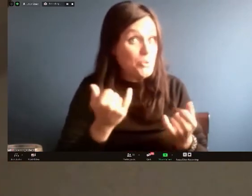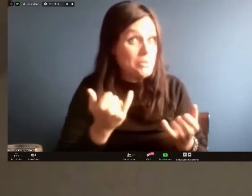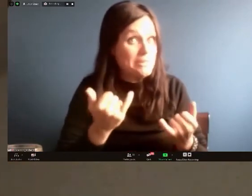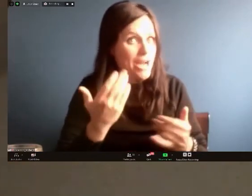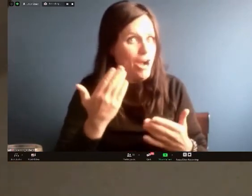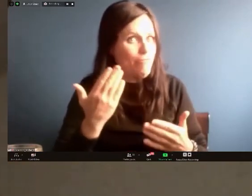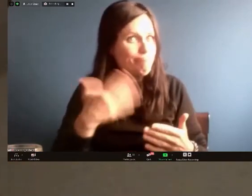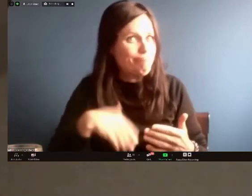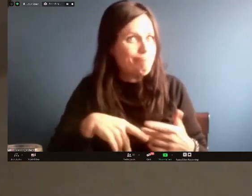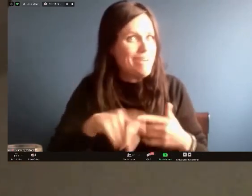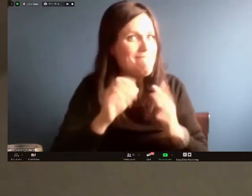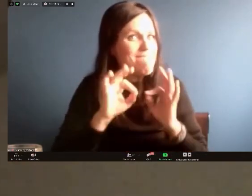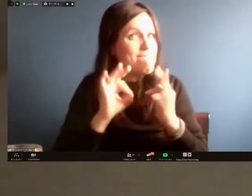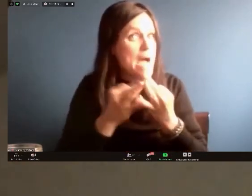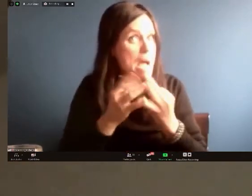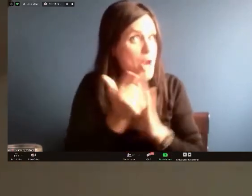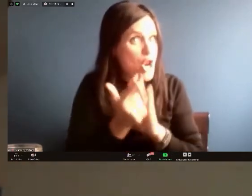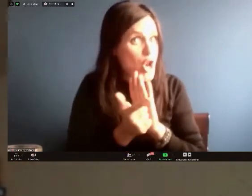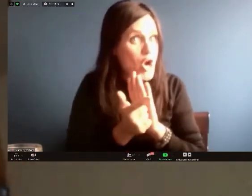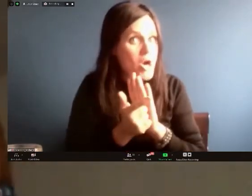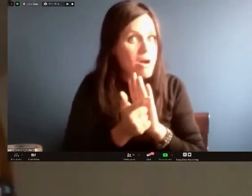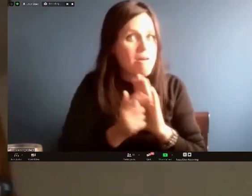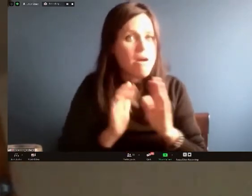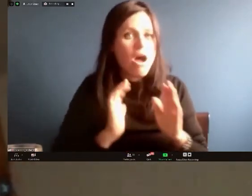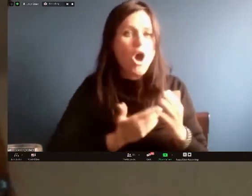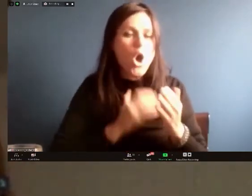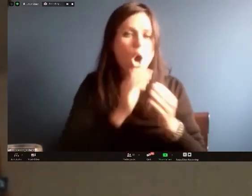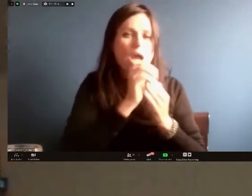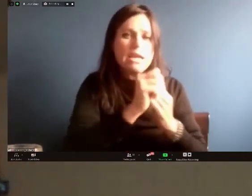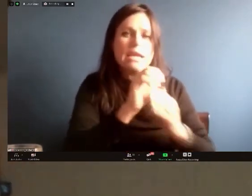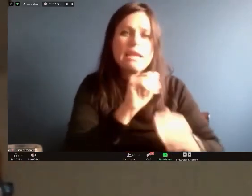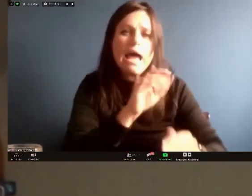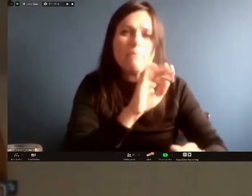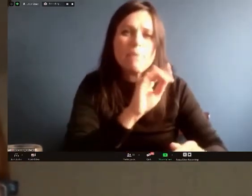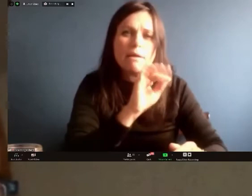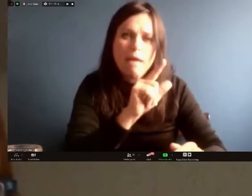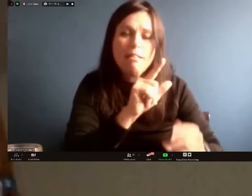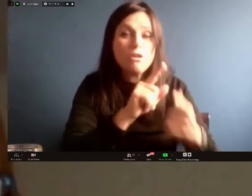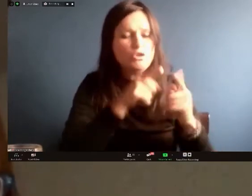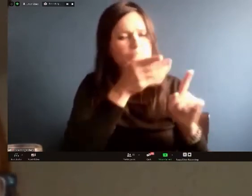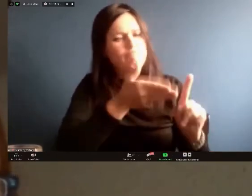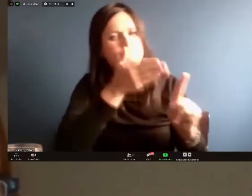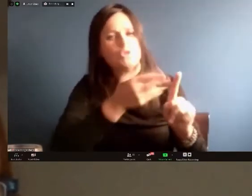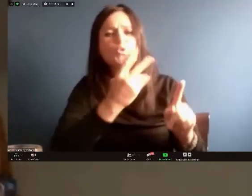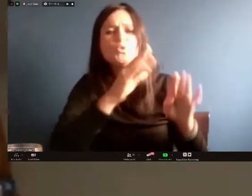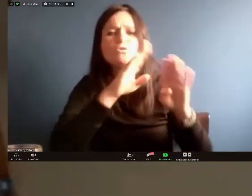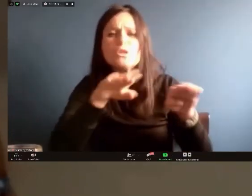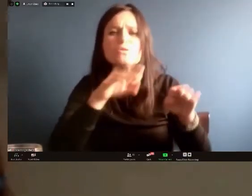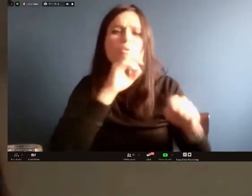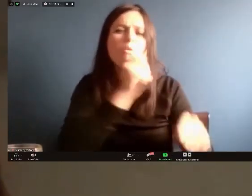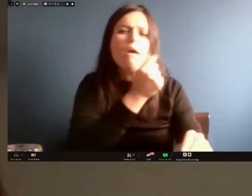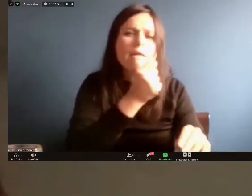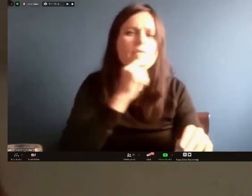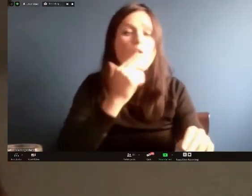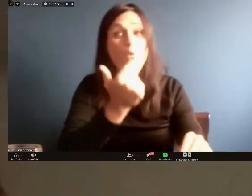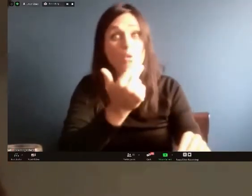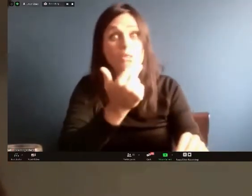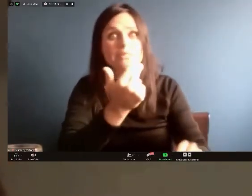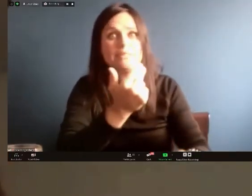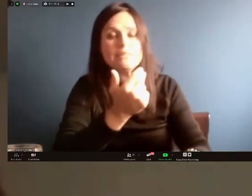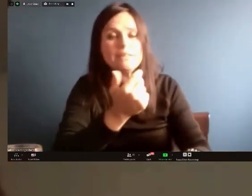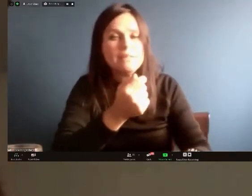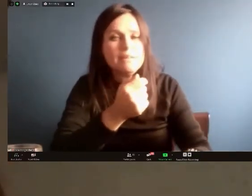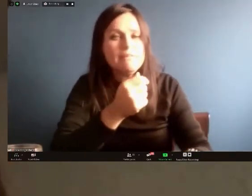family law is our lead, Abigail Bianchi. She has 2 kids who are 11 and 13. And I'm